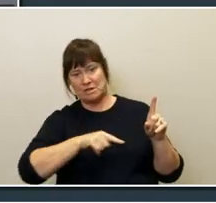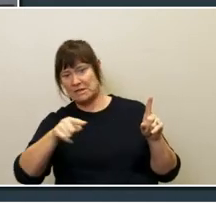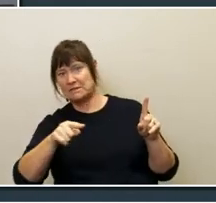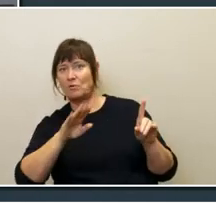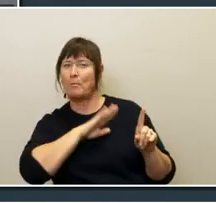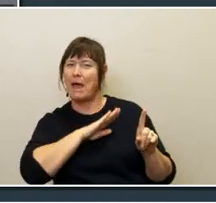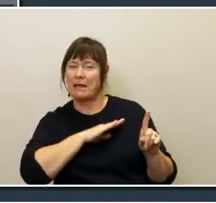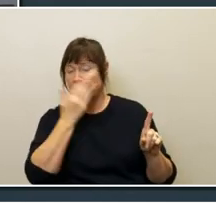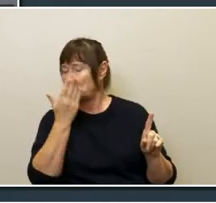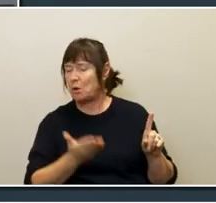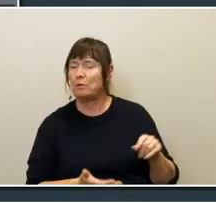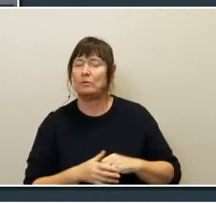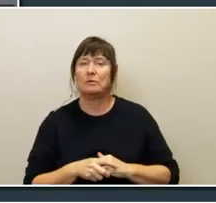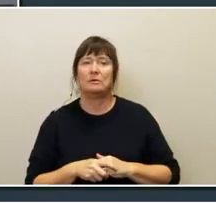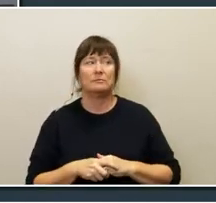area.